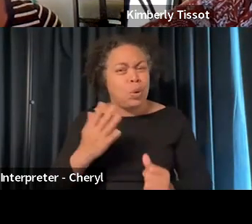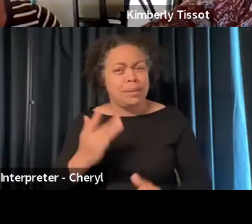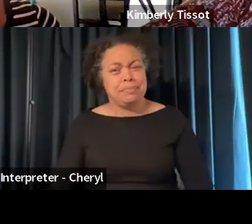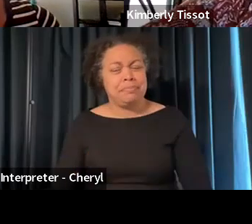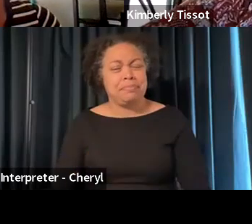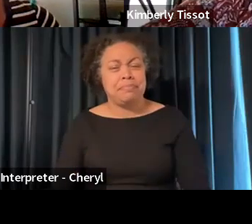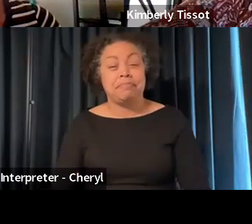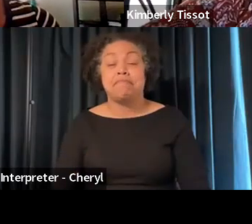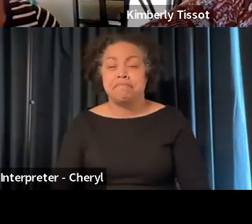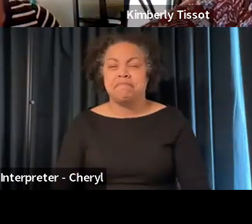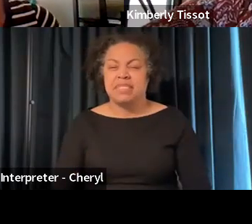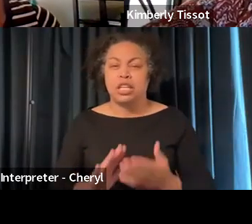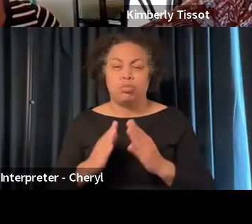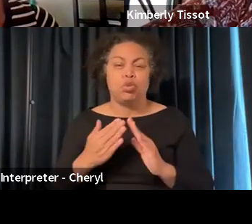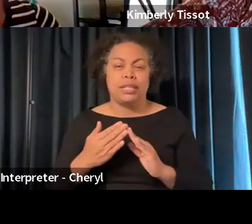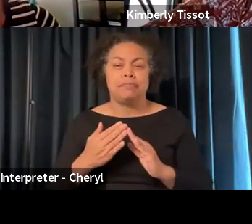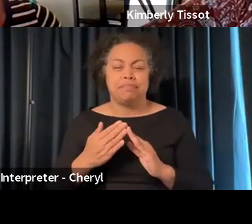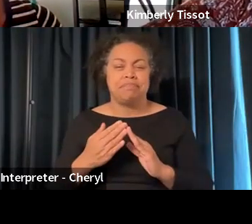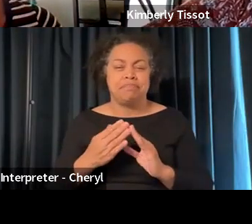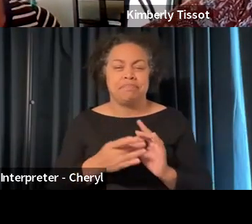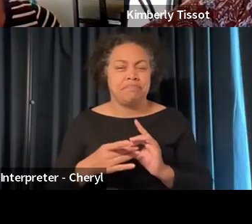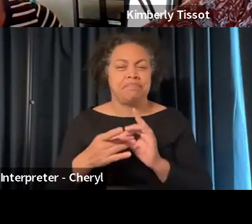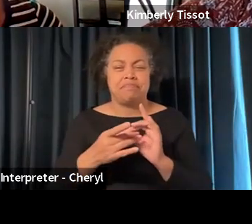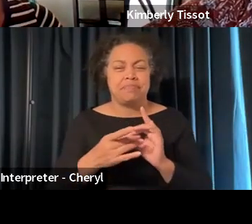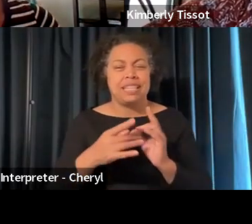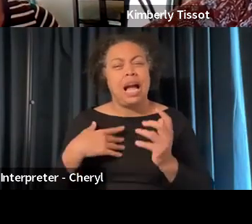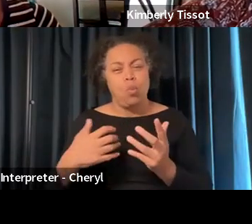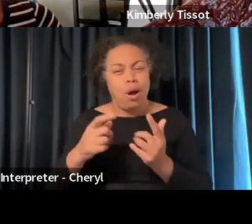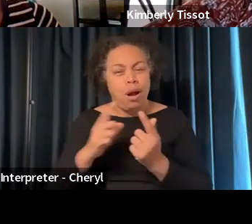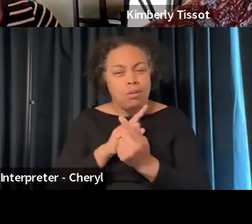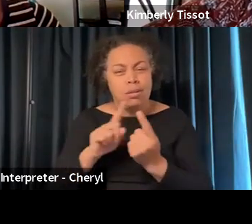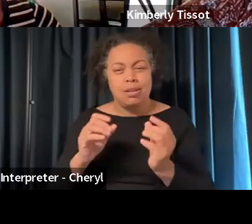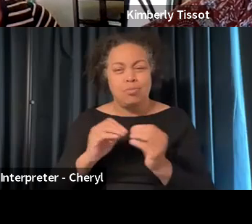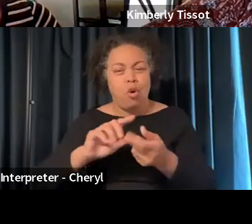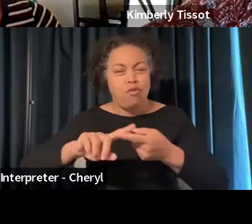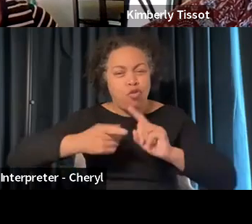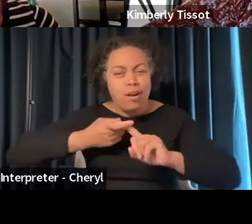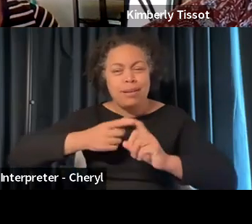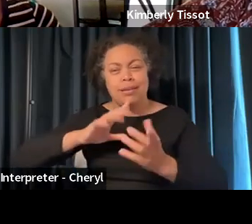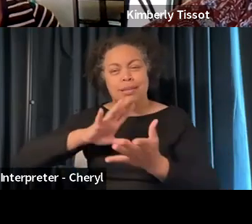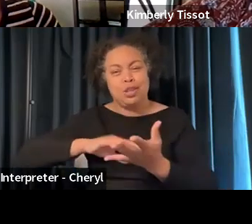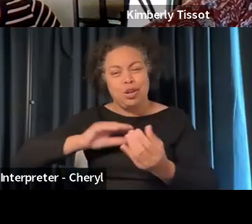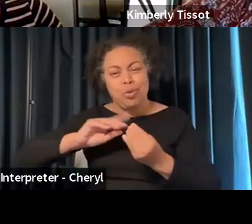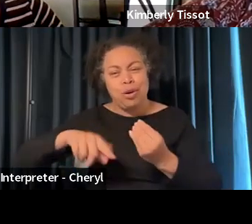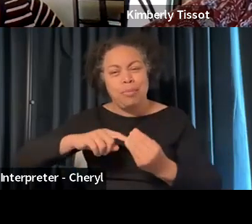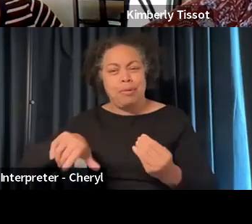I would say community. I want to make more friends. I want to learn more about other people.